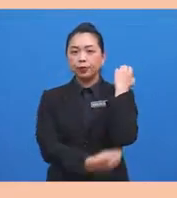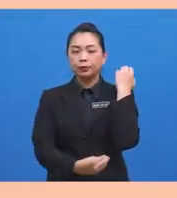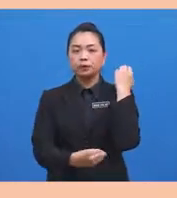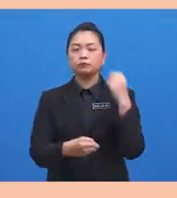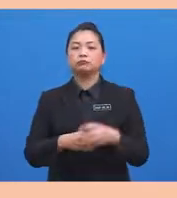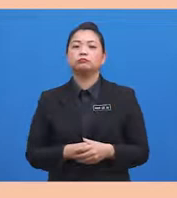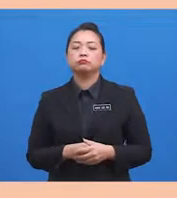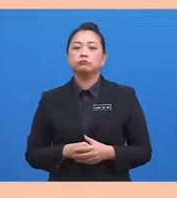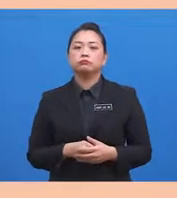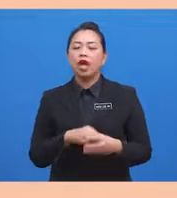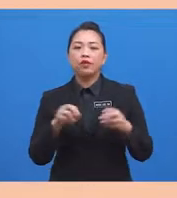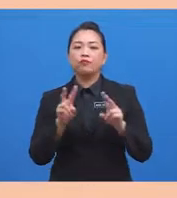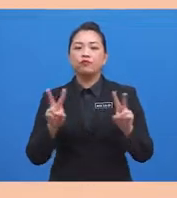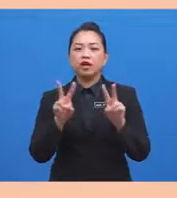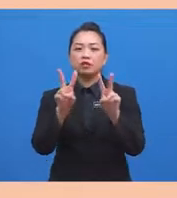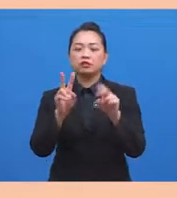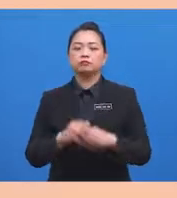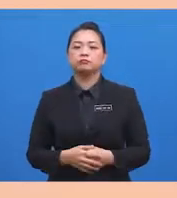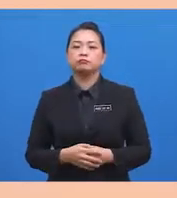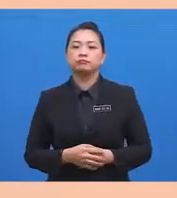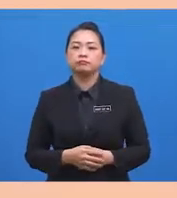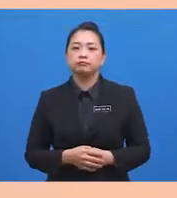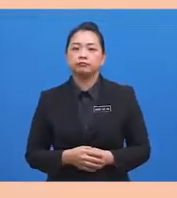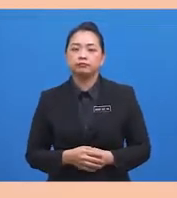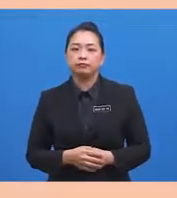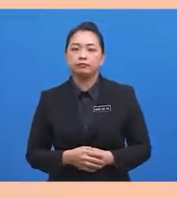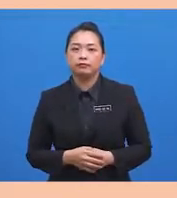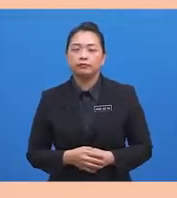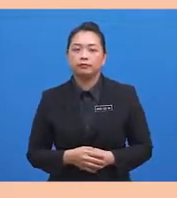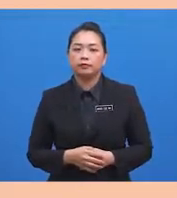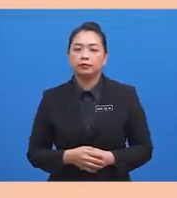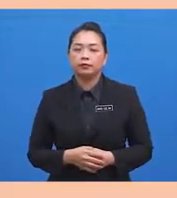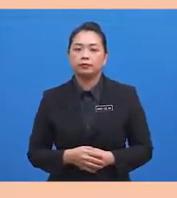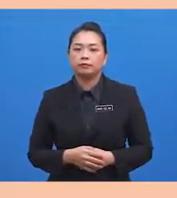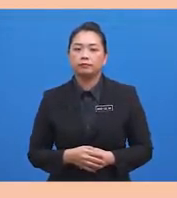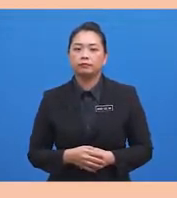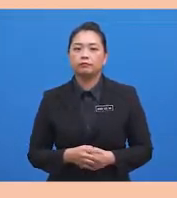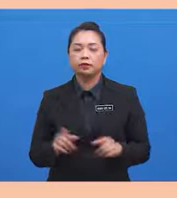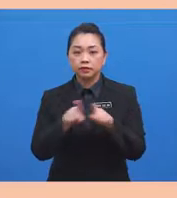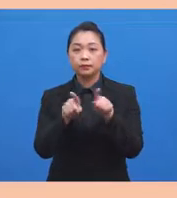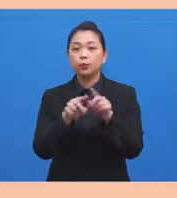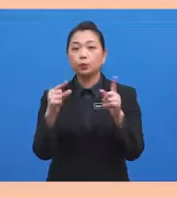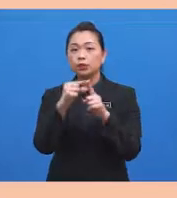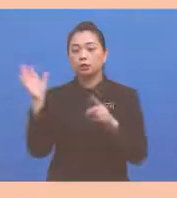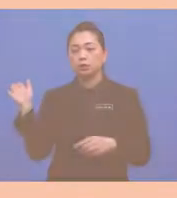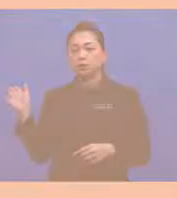very poor, and another possible word that we can use to replace poverty is